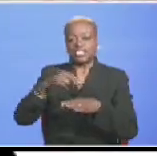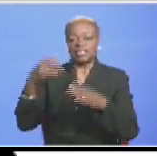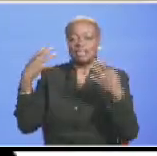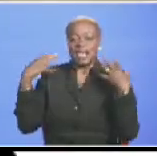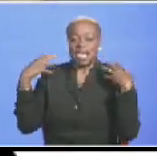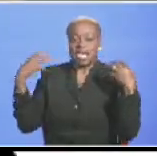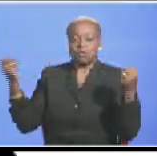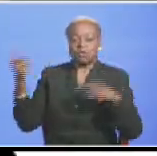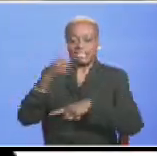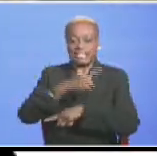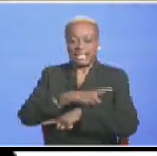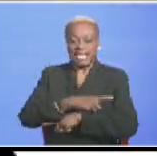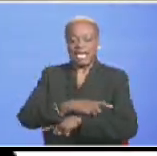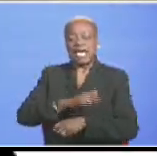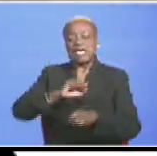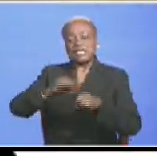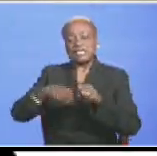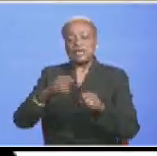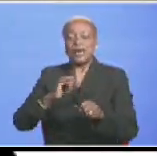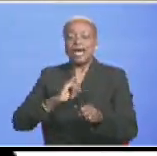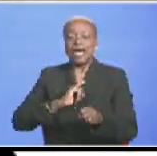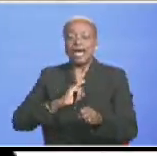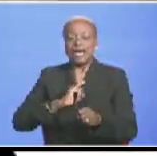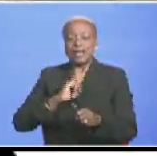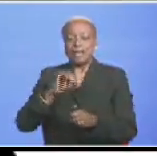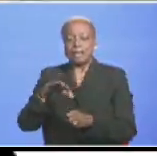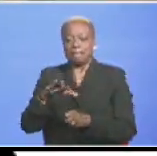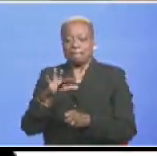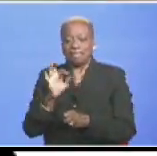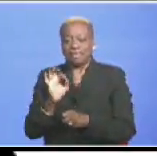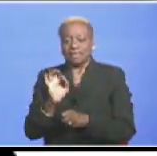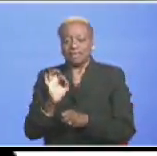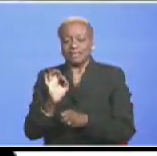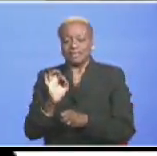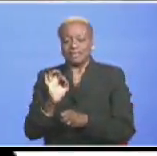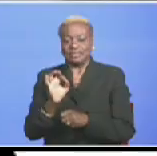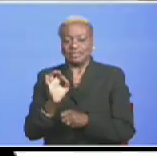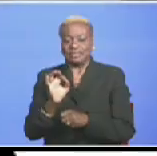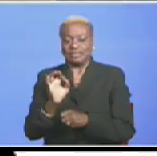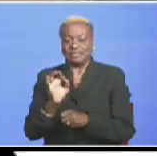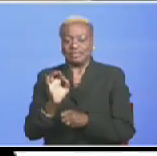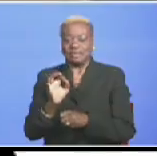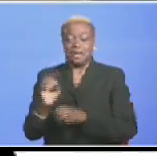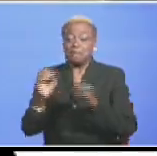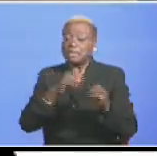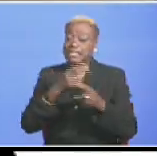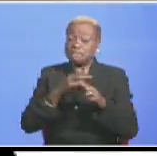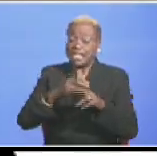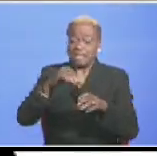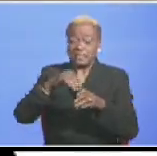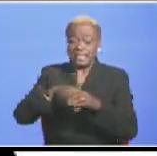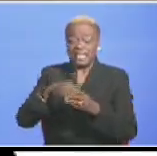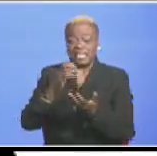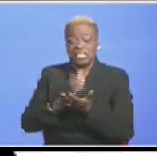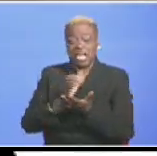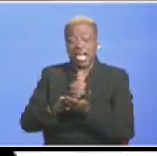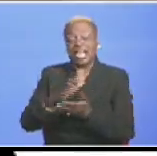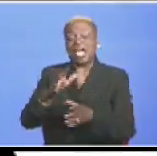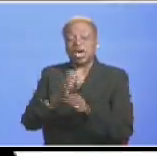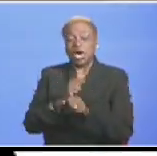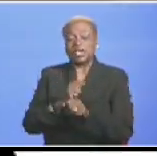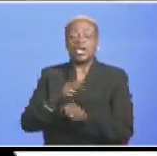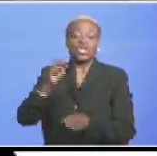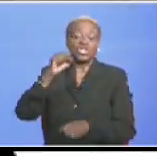so I randomly picked the jar in some container and I found out that I got Shawnee